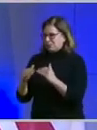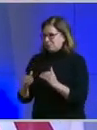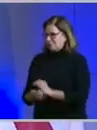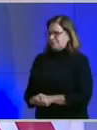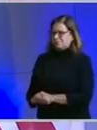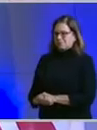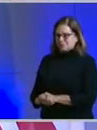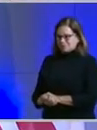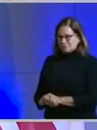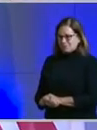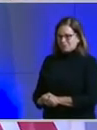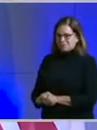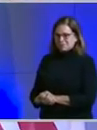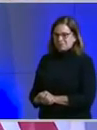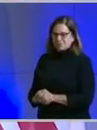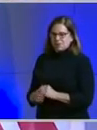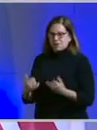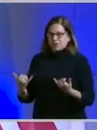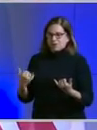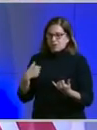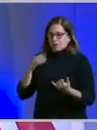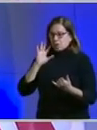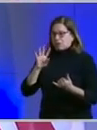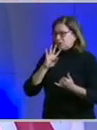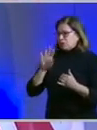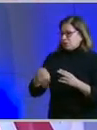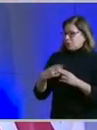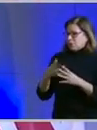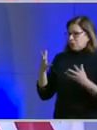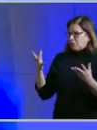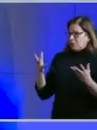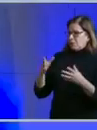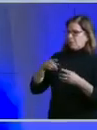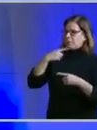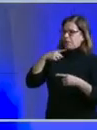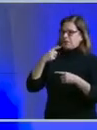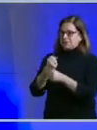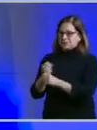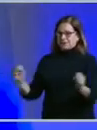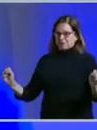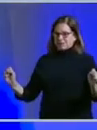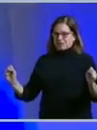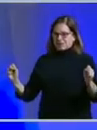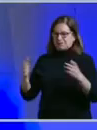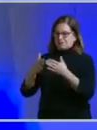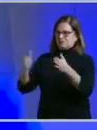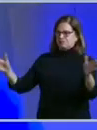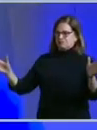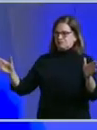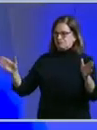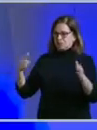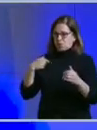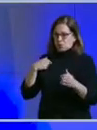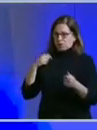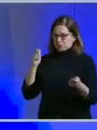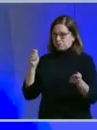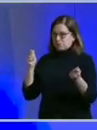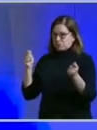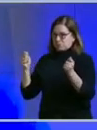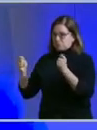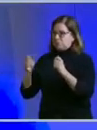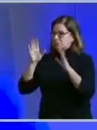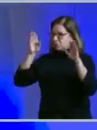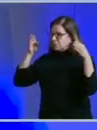So we're going to talk about public safety, and we've made some tremendous accomplishments in the area of public safety during